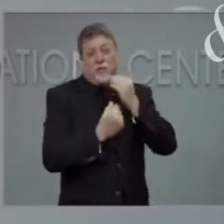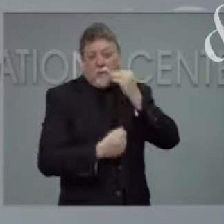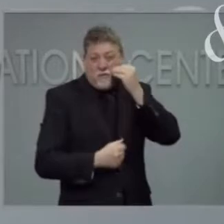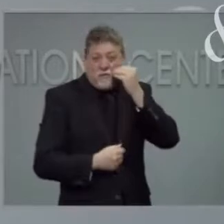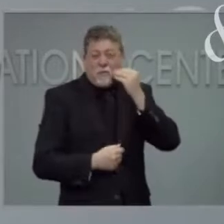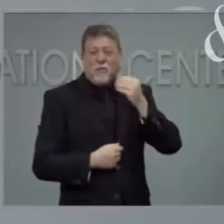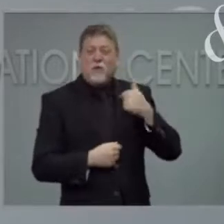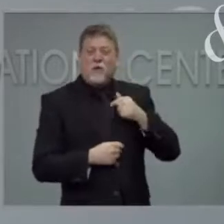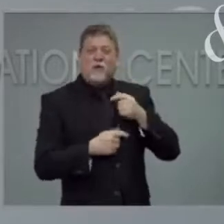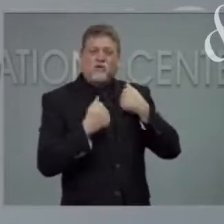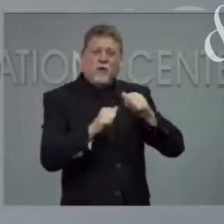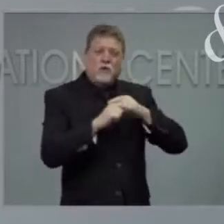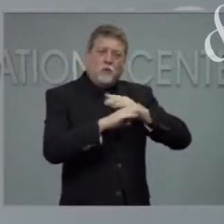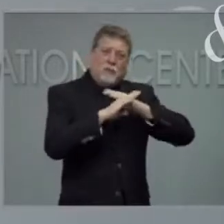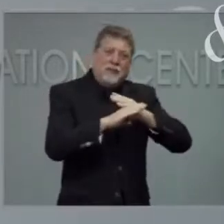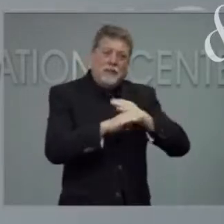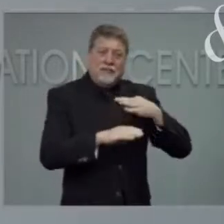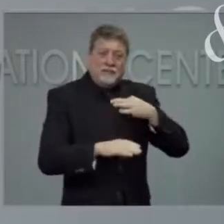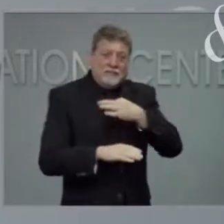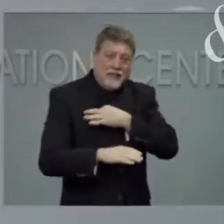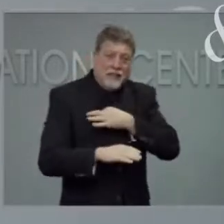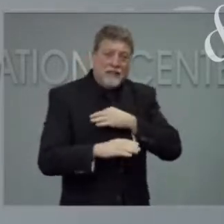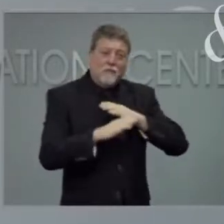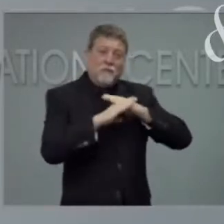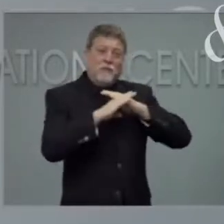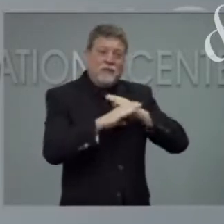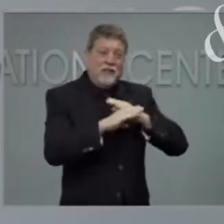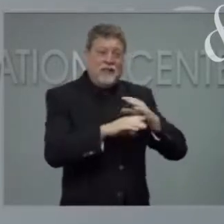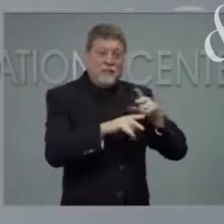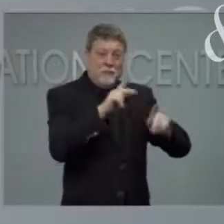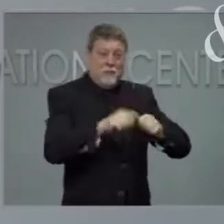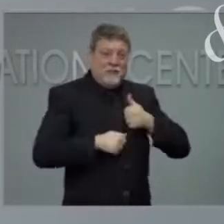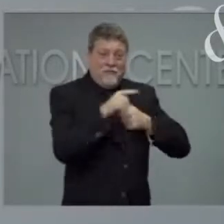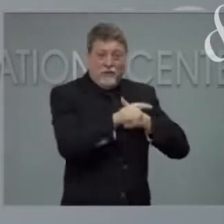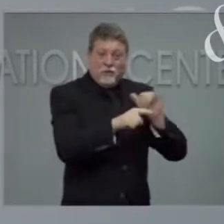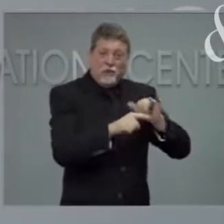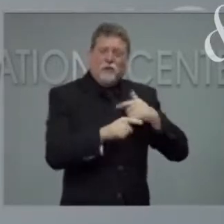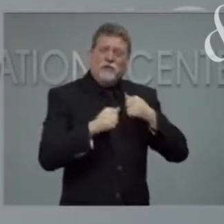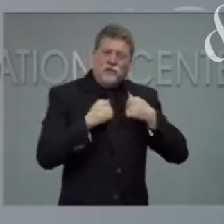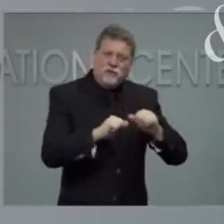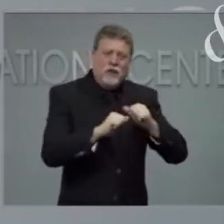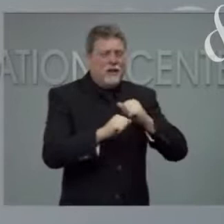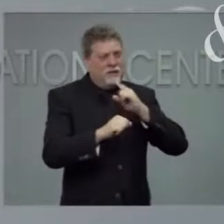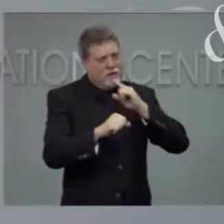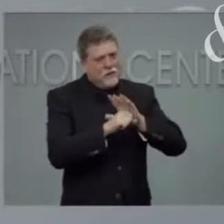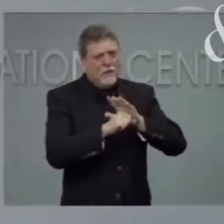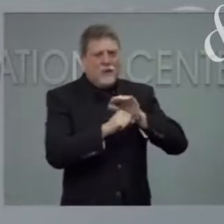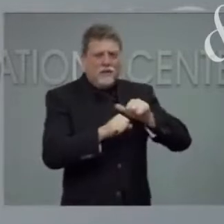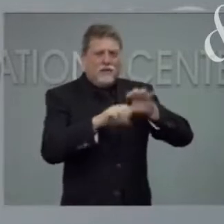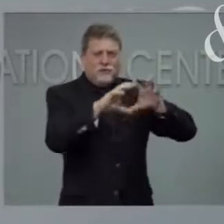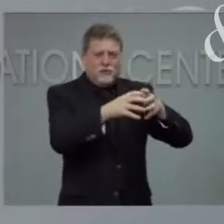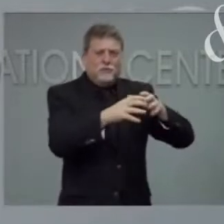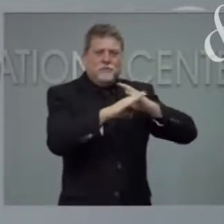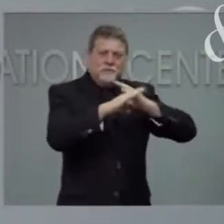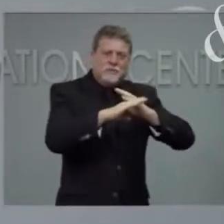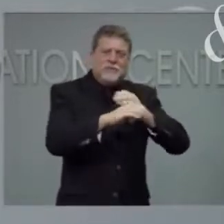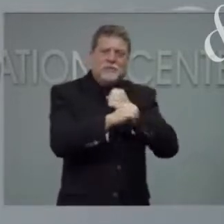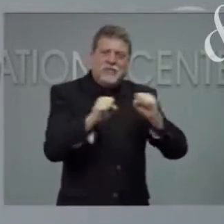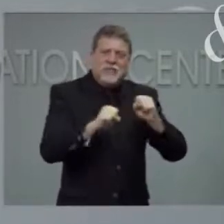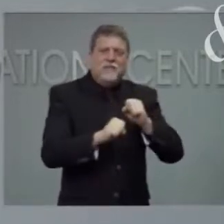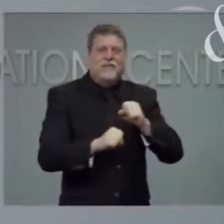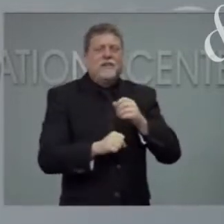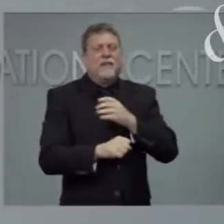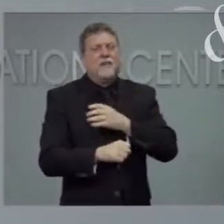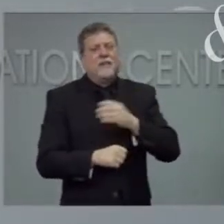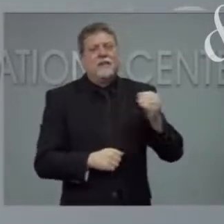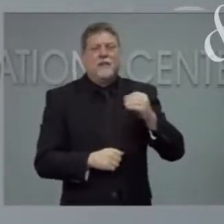time making sure we were protecting folks proactively. And there's a lot we've done to make sure that those congregate settings were as safe